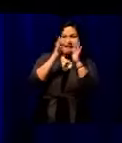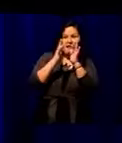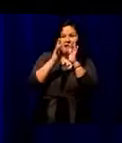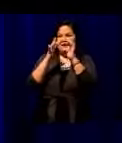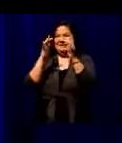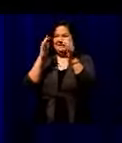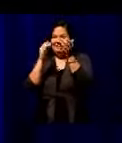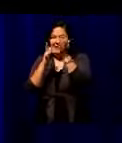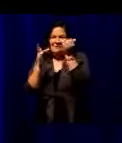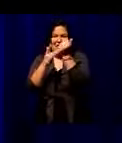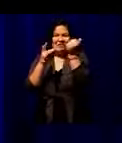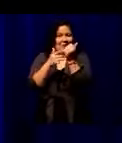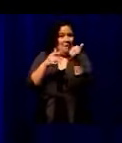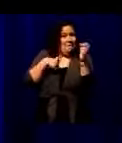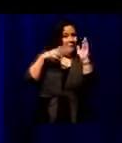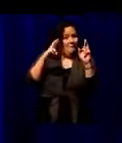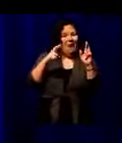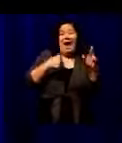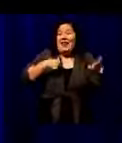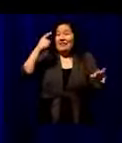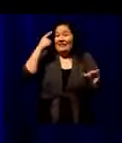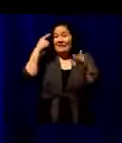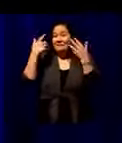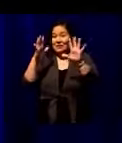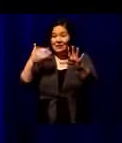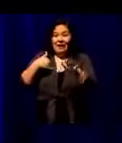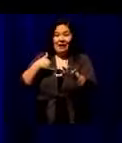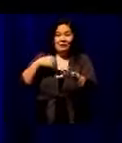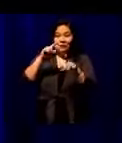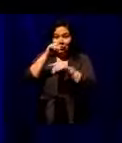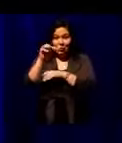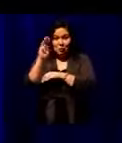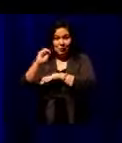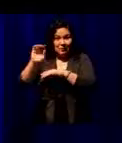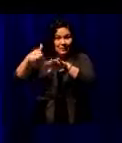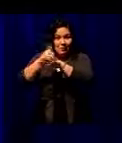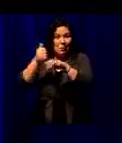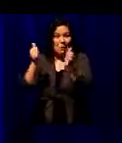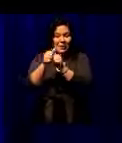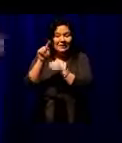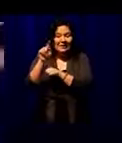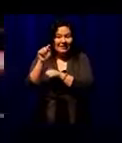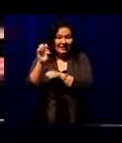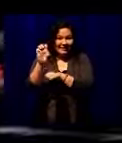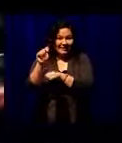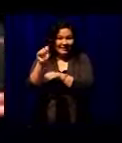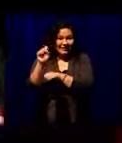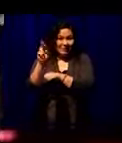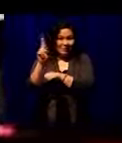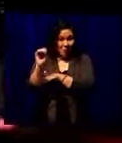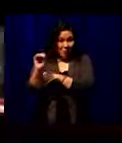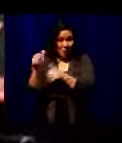technology we've got, I think we have Zoom Tetsuro. Don't we have Zoom Tetsuro? We do have him.